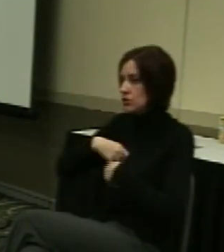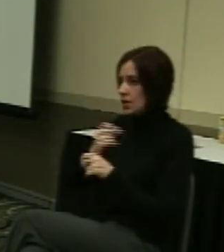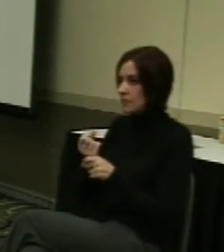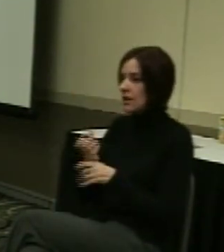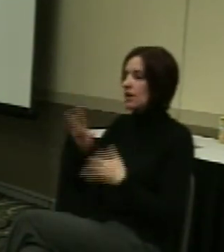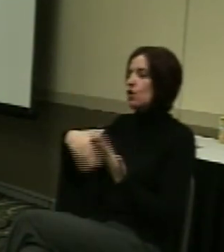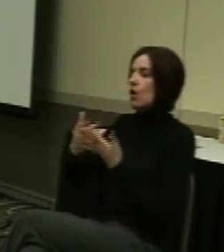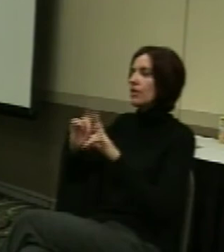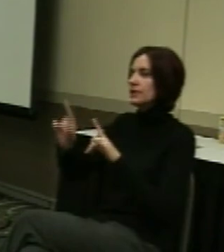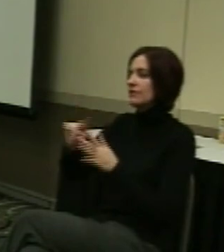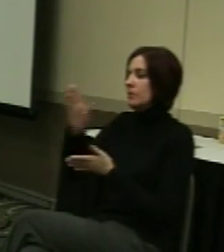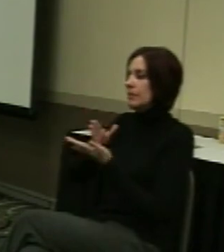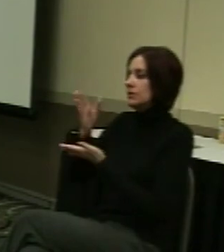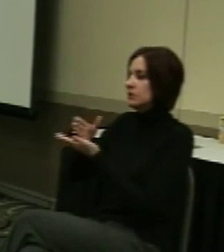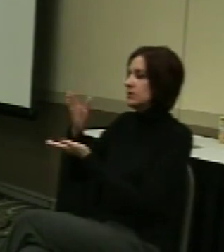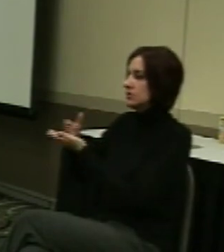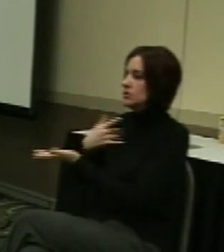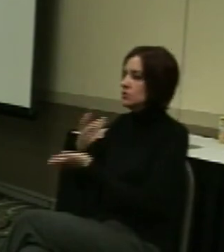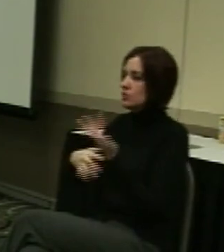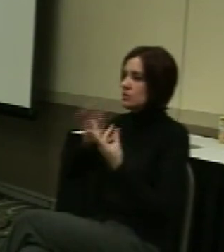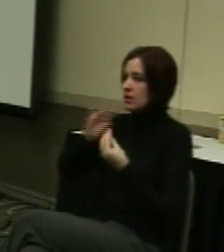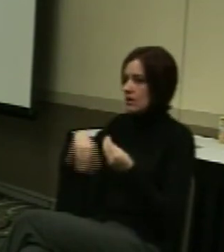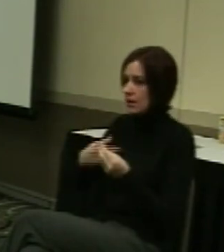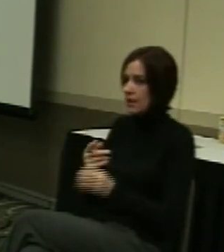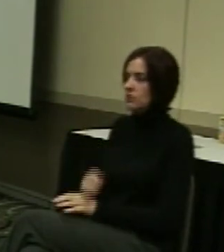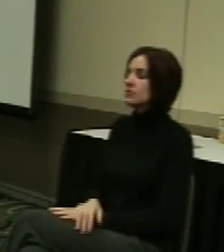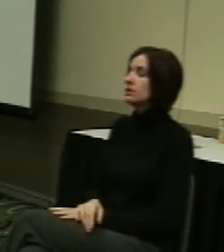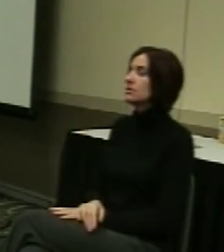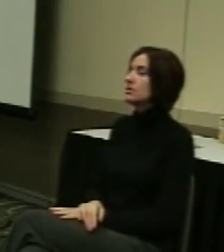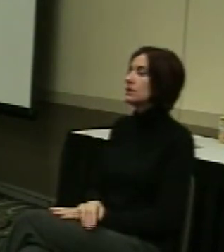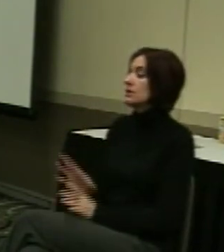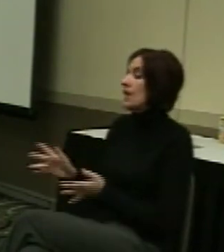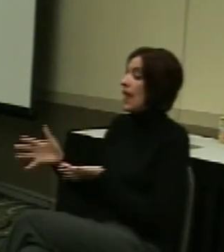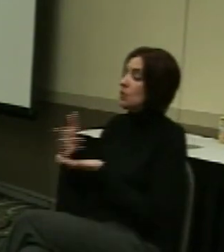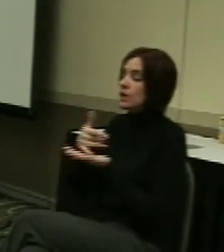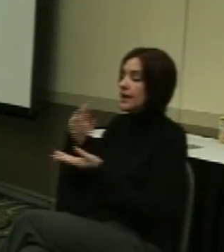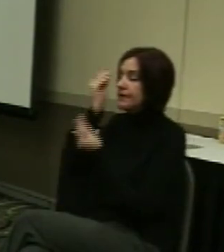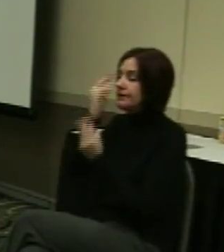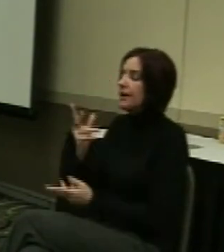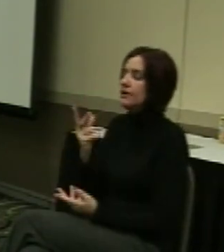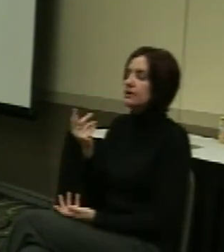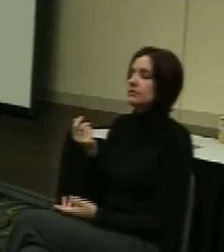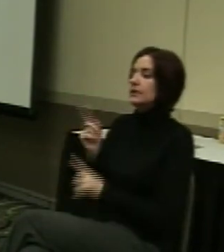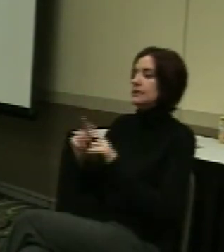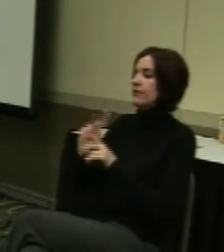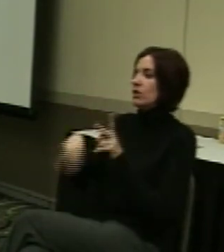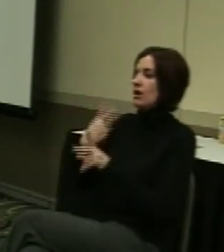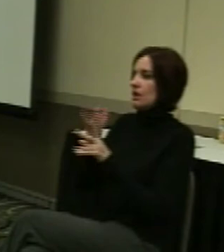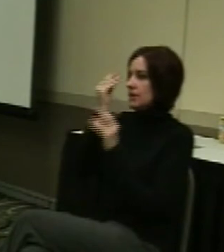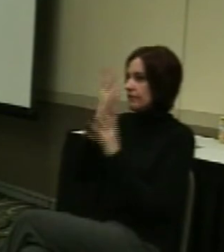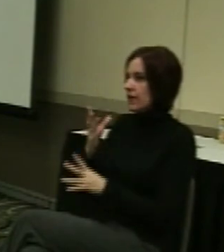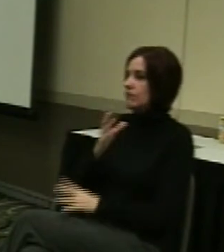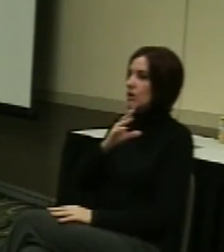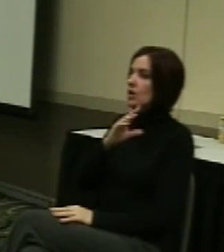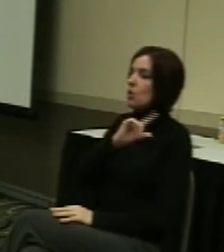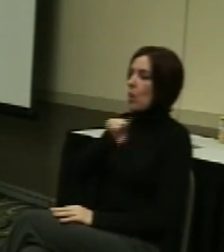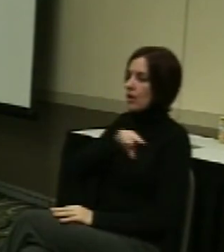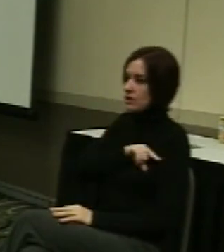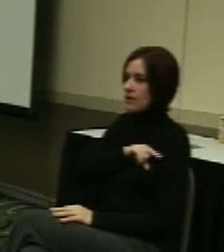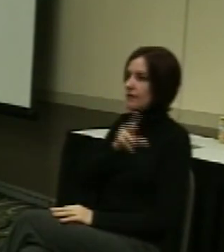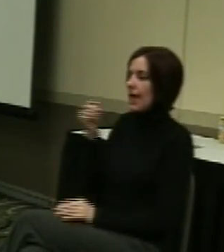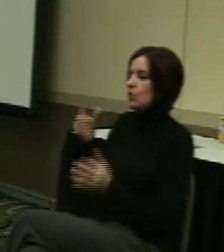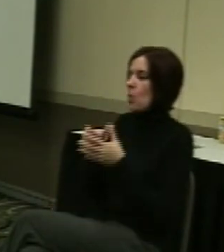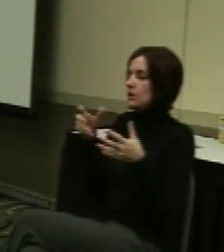that we might be talking about. Aggregating data to, and all different kinds of data, both qualitative and quantitative, as